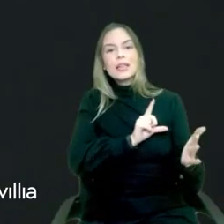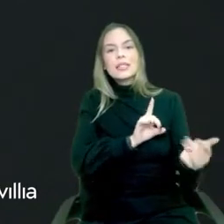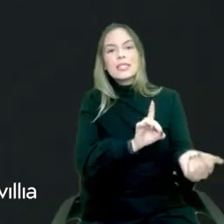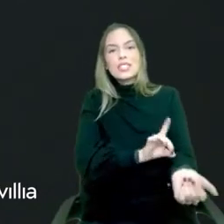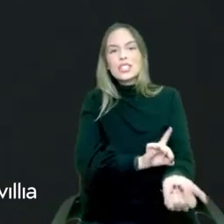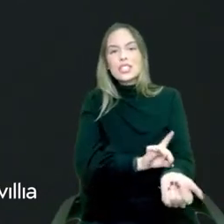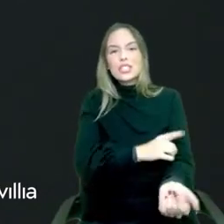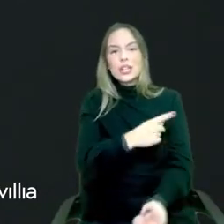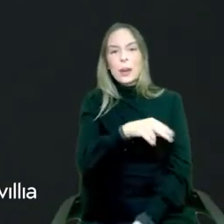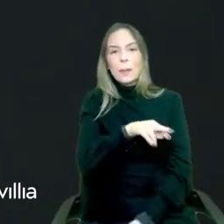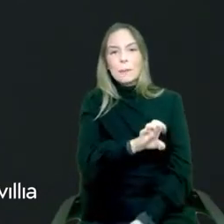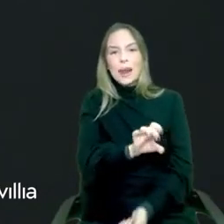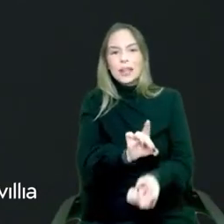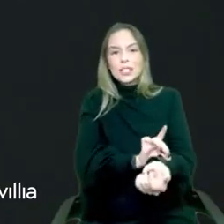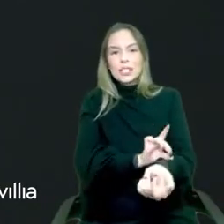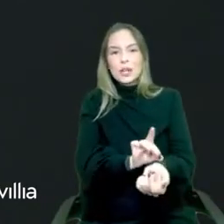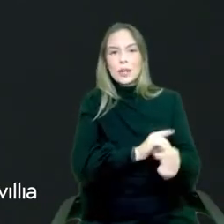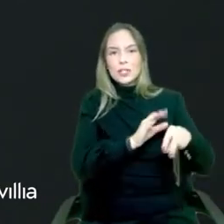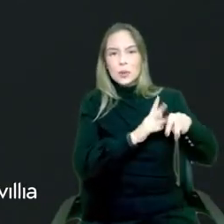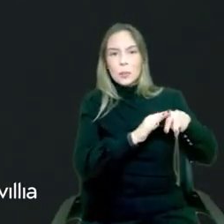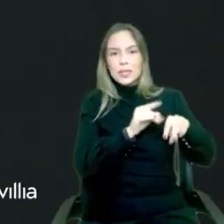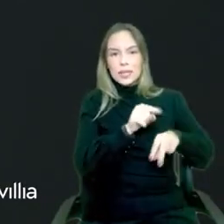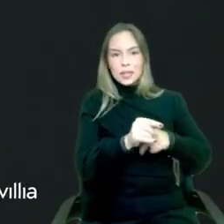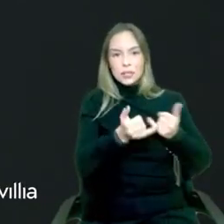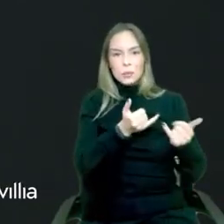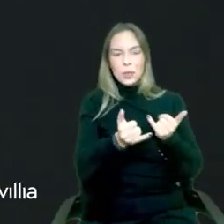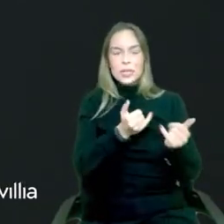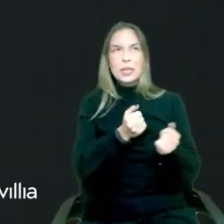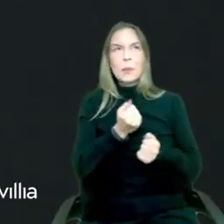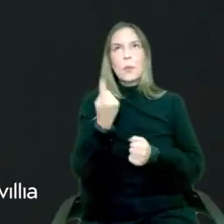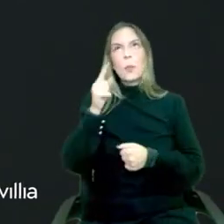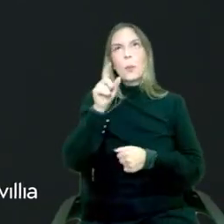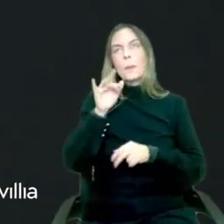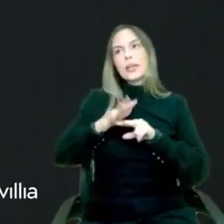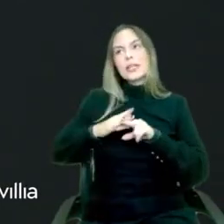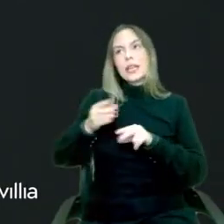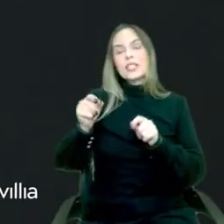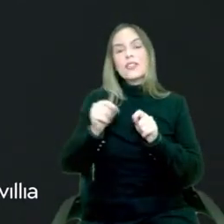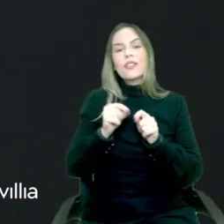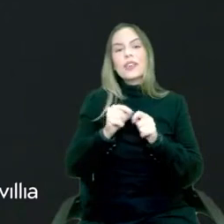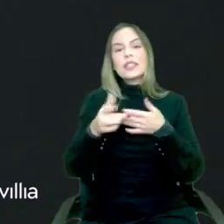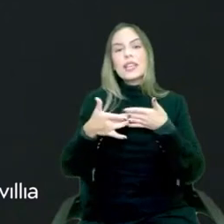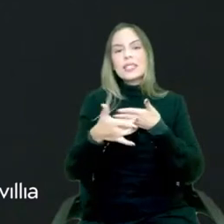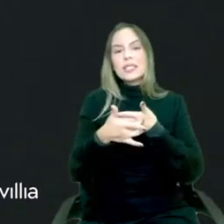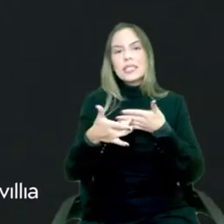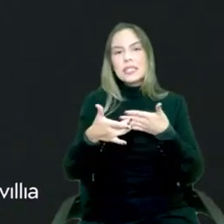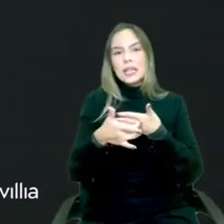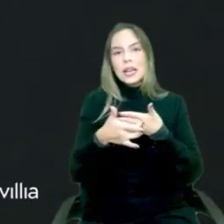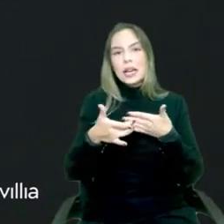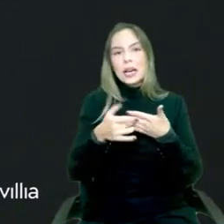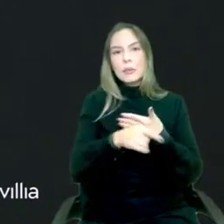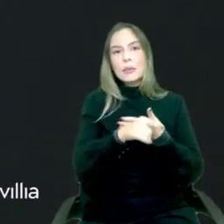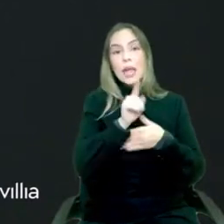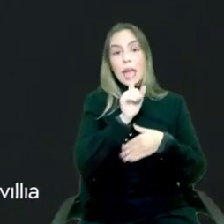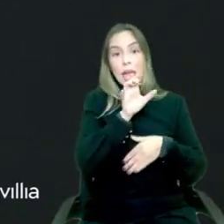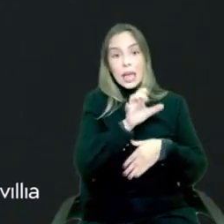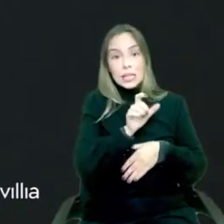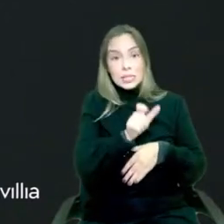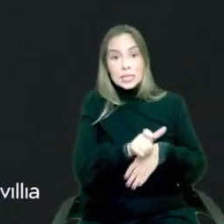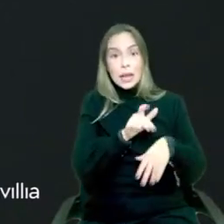patient. For example, a patient comes to make exam, and this patient doesn't know that he's a